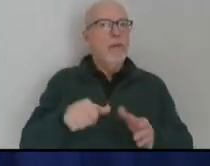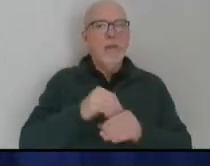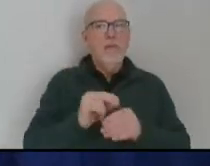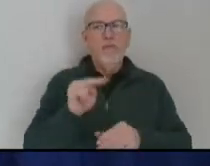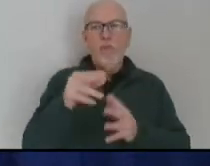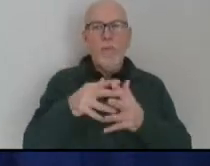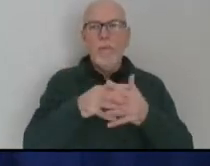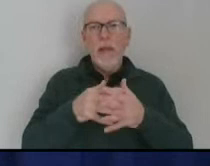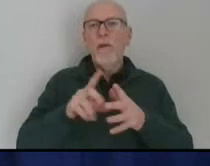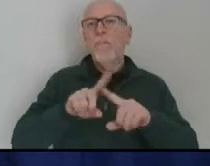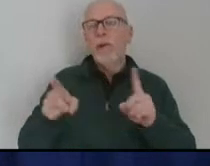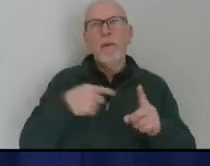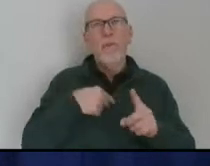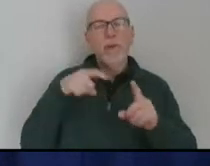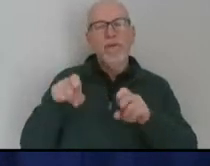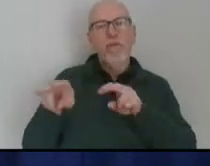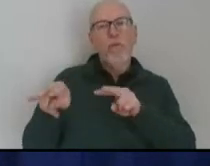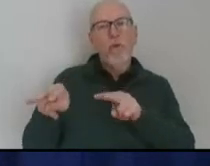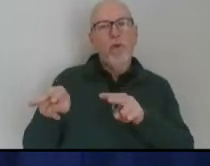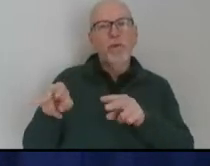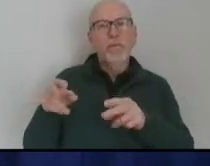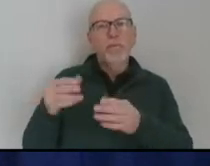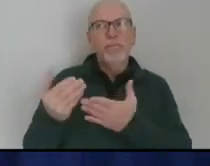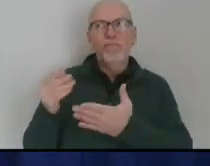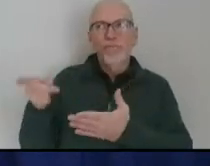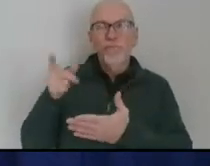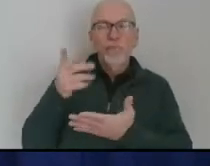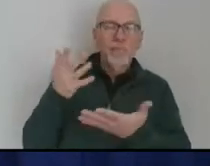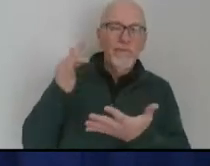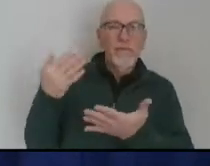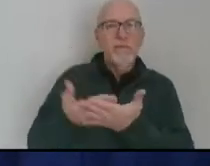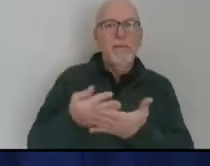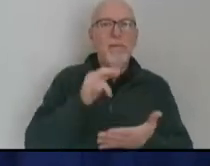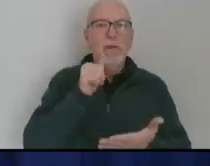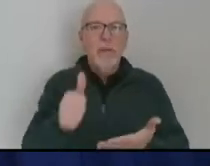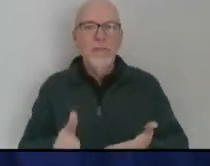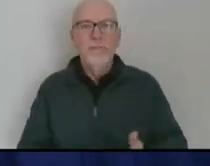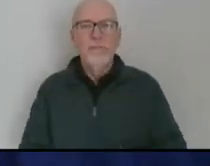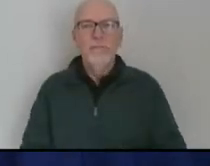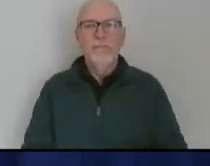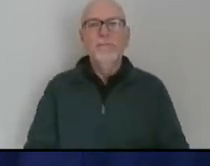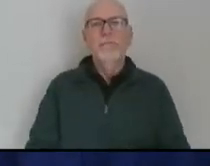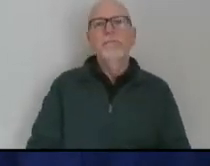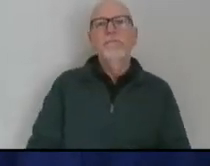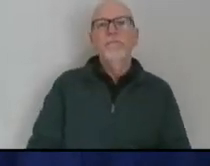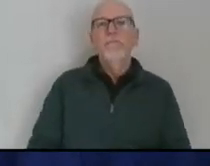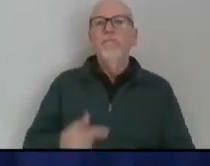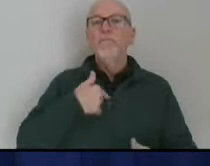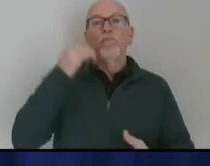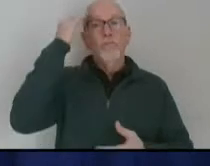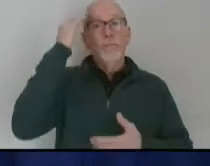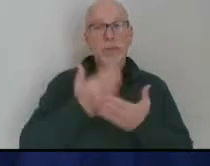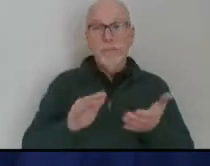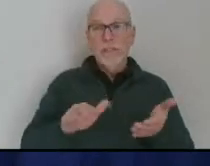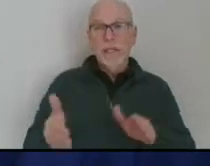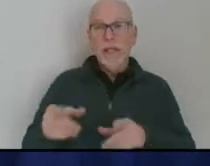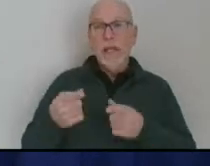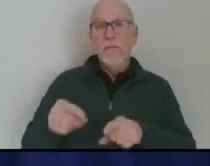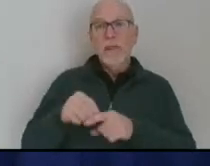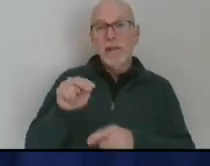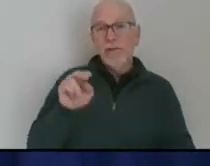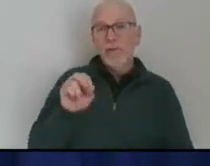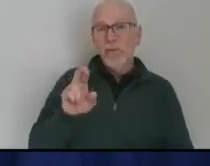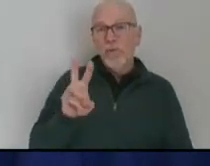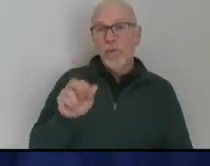but we continue to monitor closely for this mutation. We are very aware of some deaths that have occurred in Norway associated